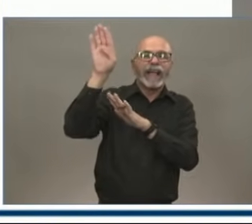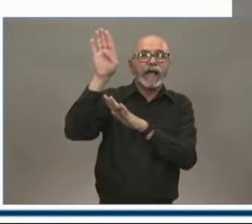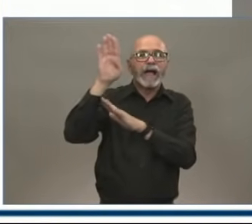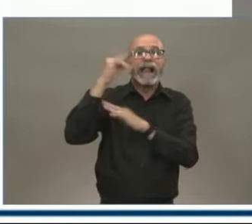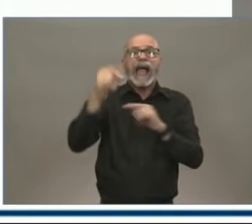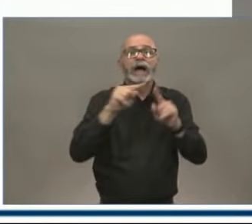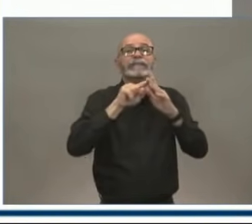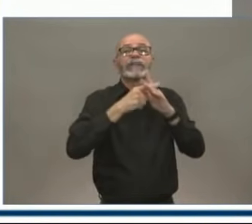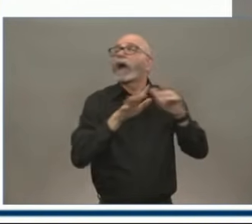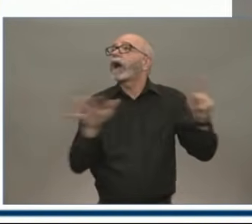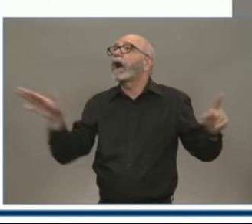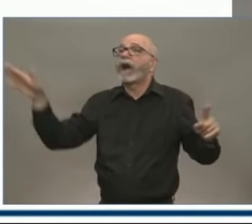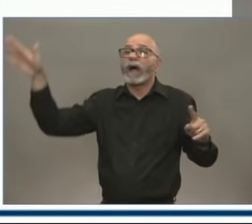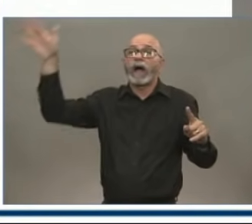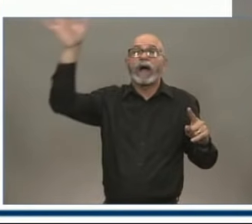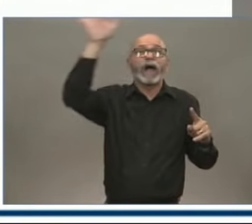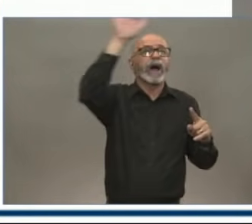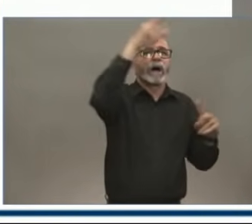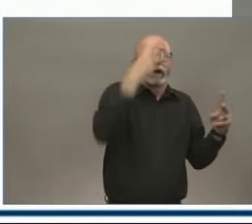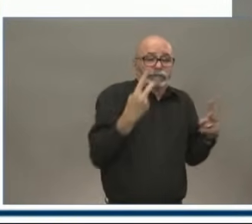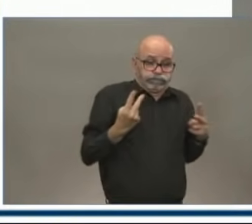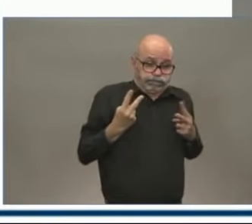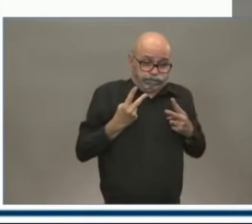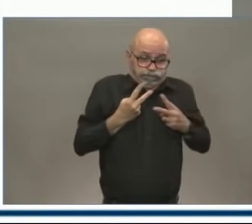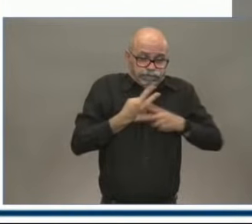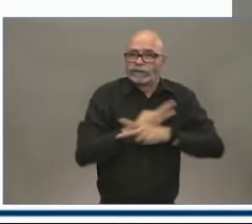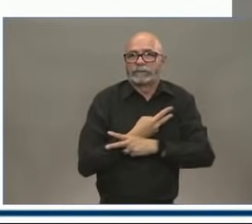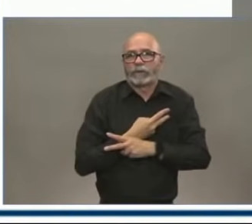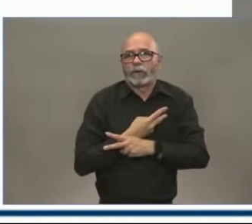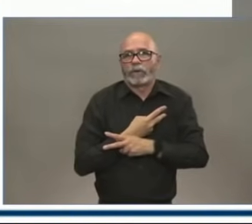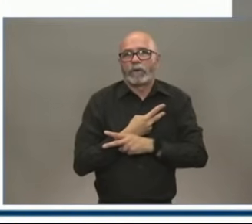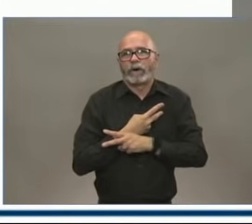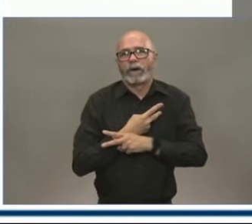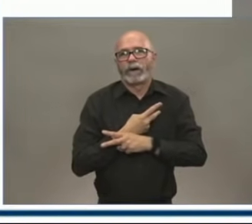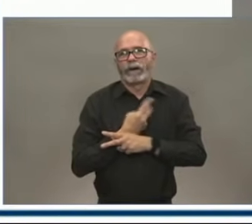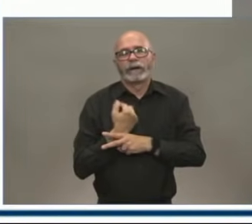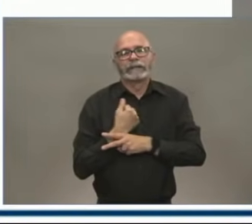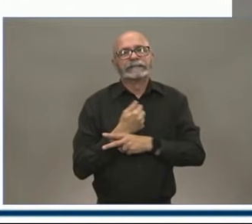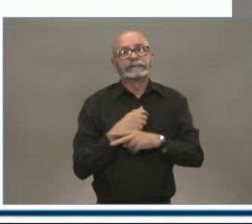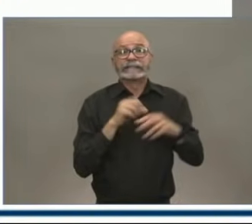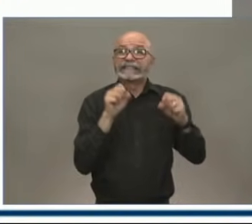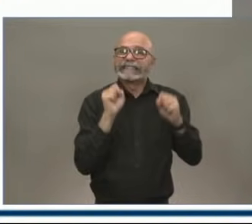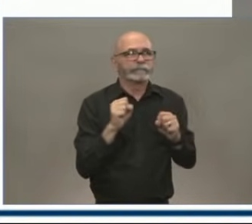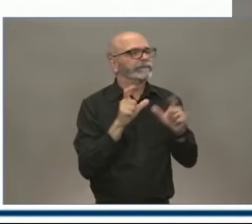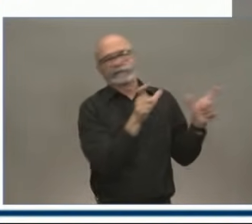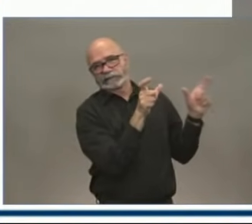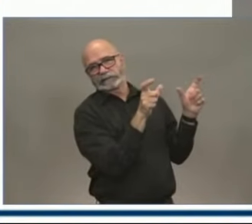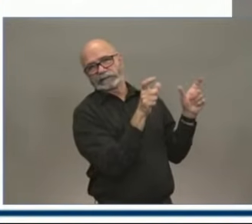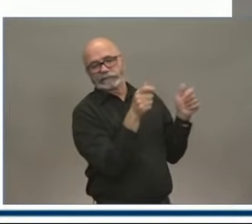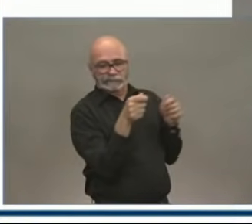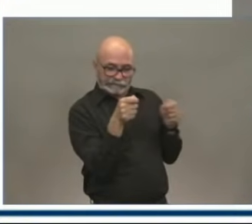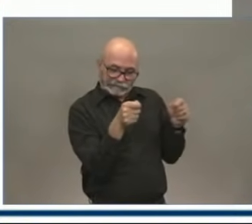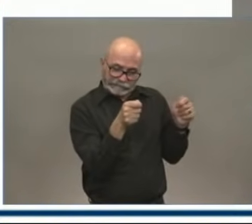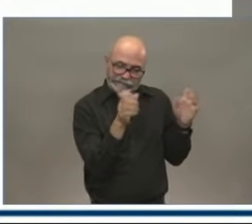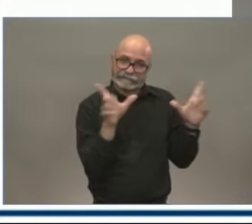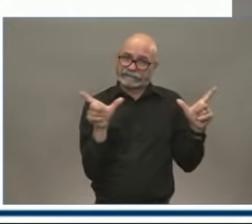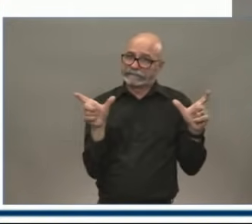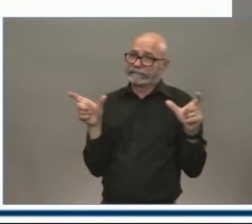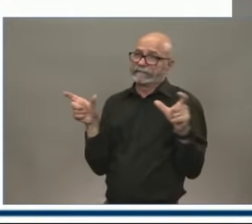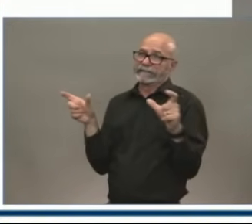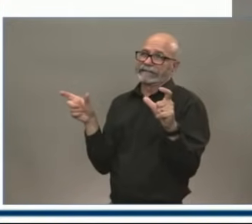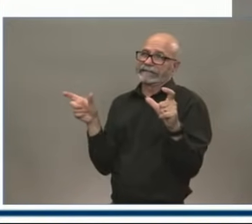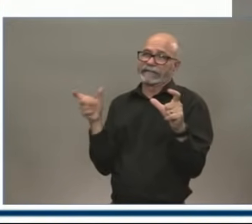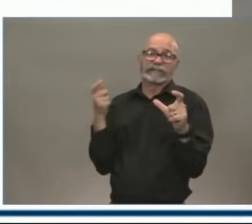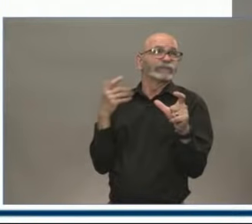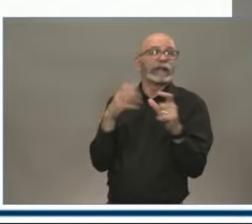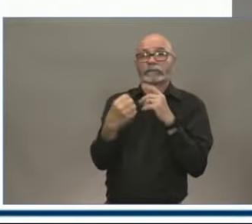in. They've missed that opportunity. We have the ability to get in control of this second wave and prevent those impacts on our